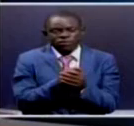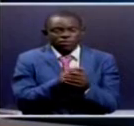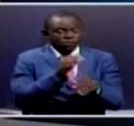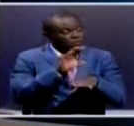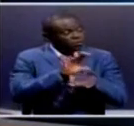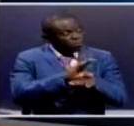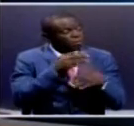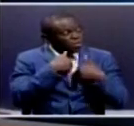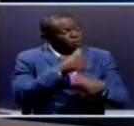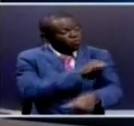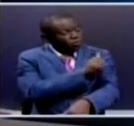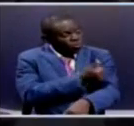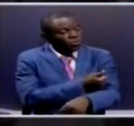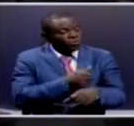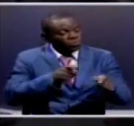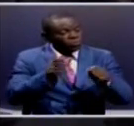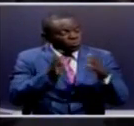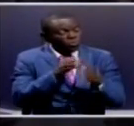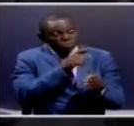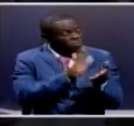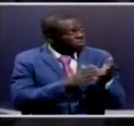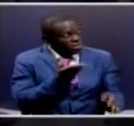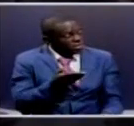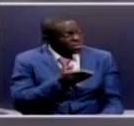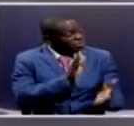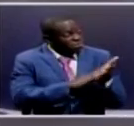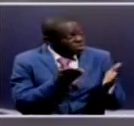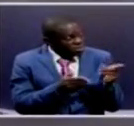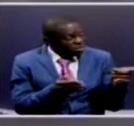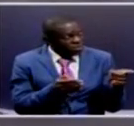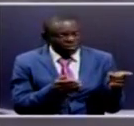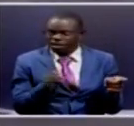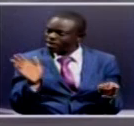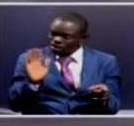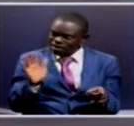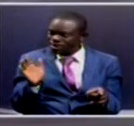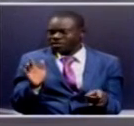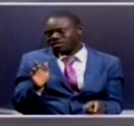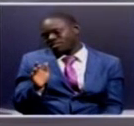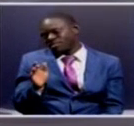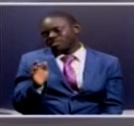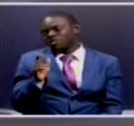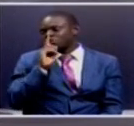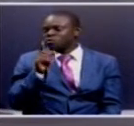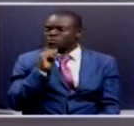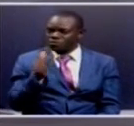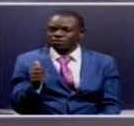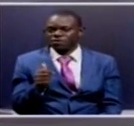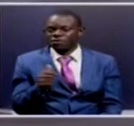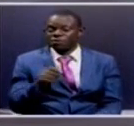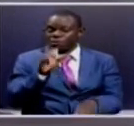and authority to chair? That's not to guide. That's not. We didn't pick on the church because of